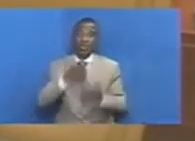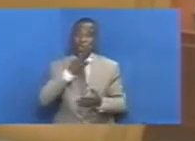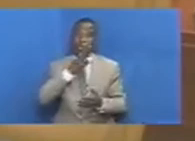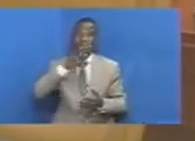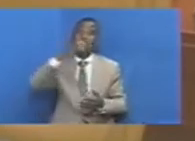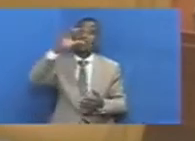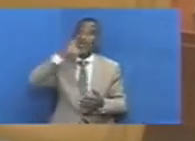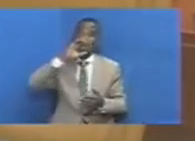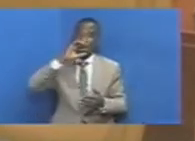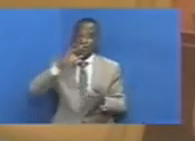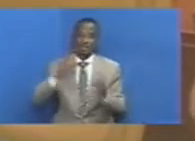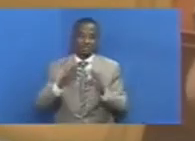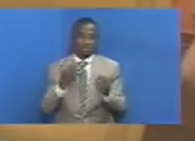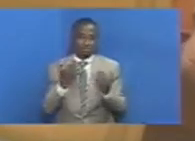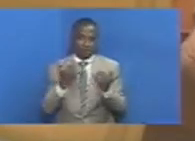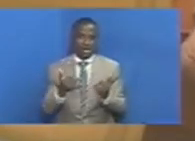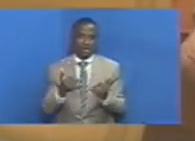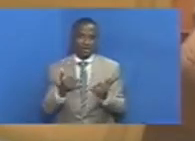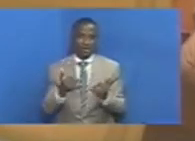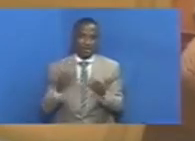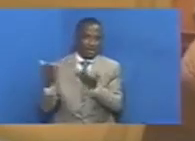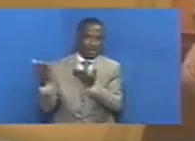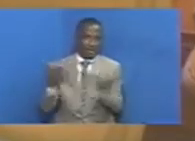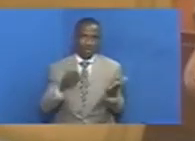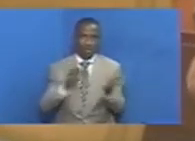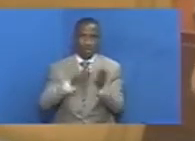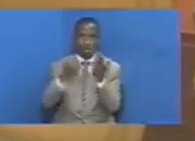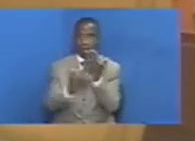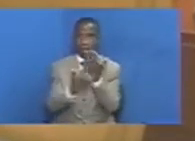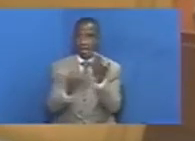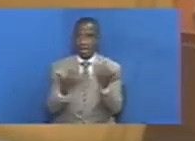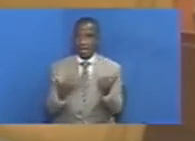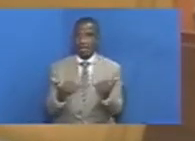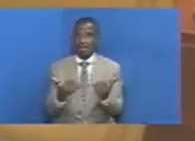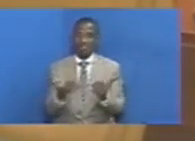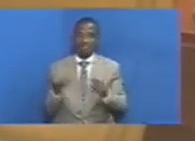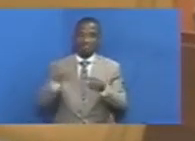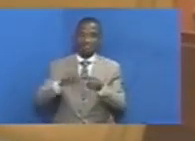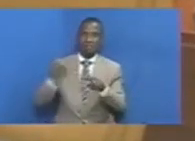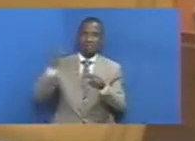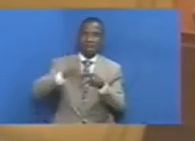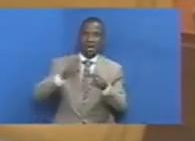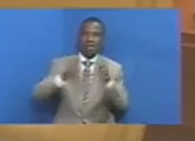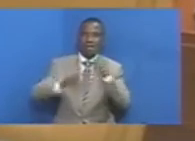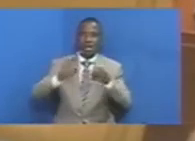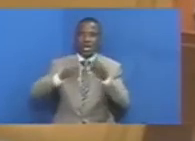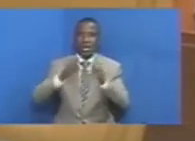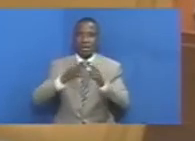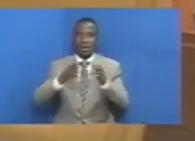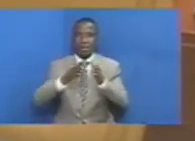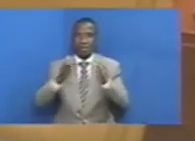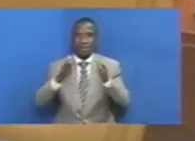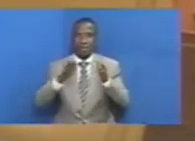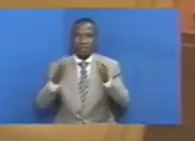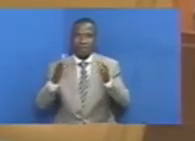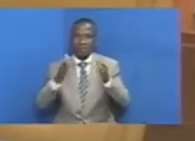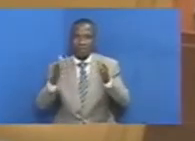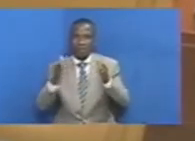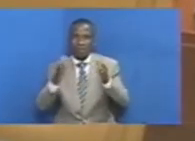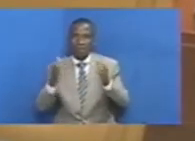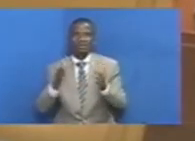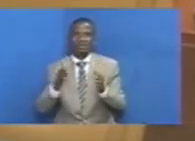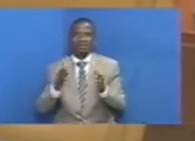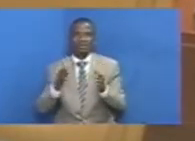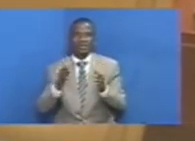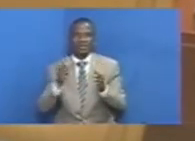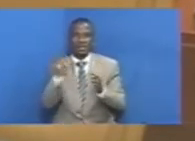has resulted in this project. Due to the increase in population growth and the high demand for adequate potable water